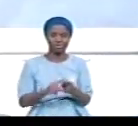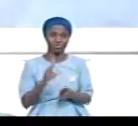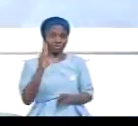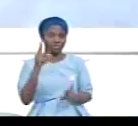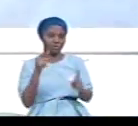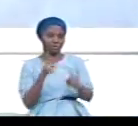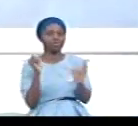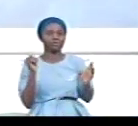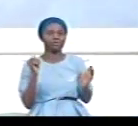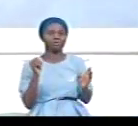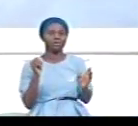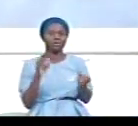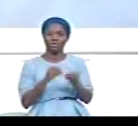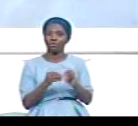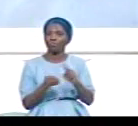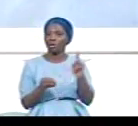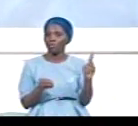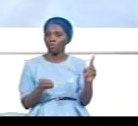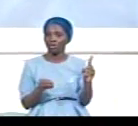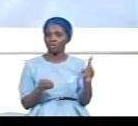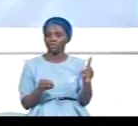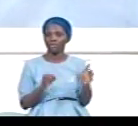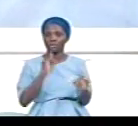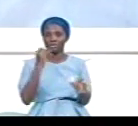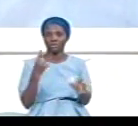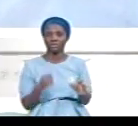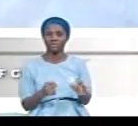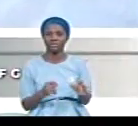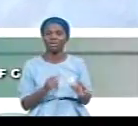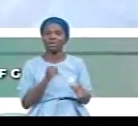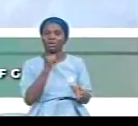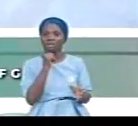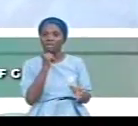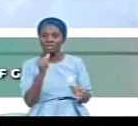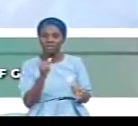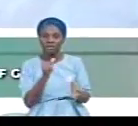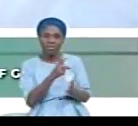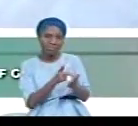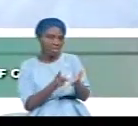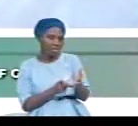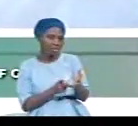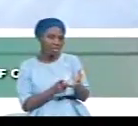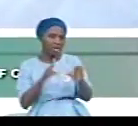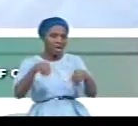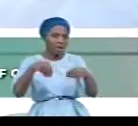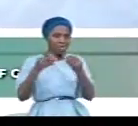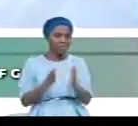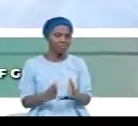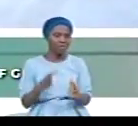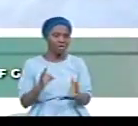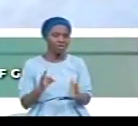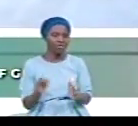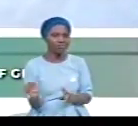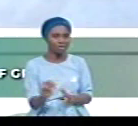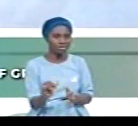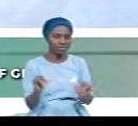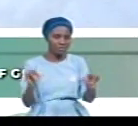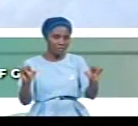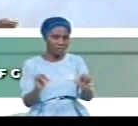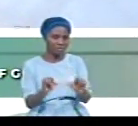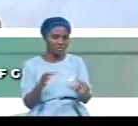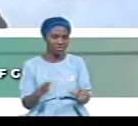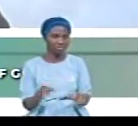Number one is the impartial provider of the same measure of